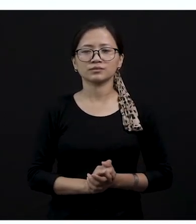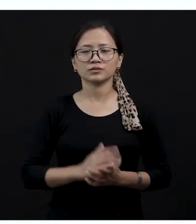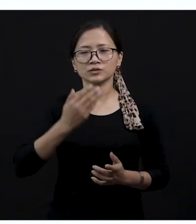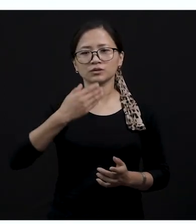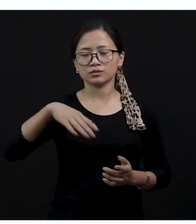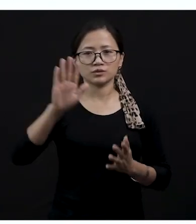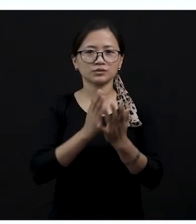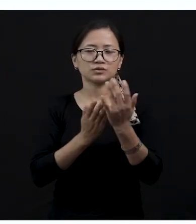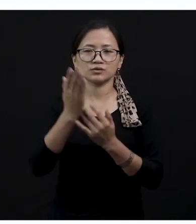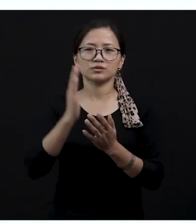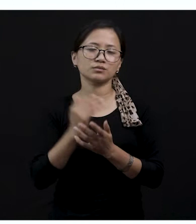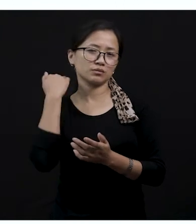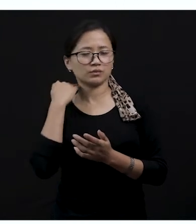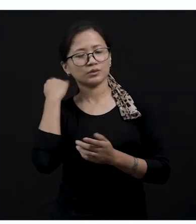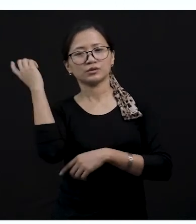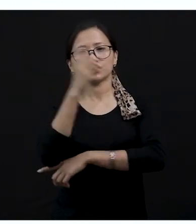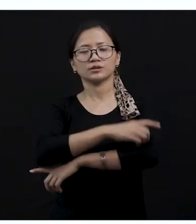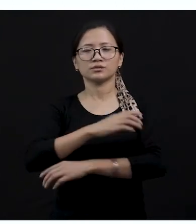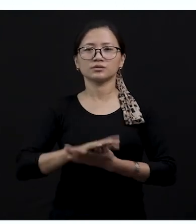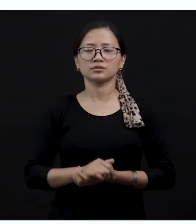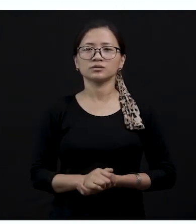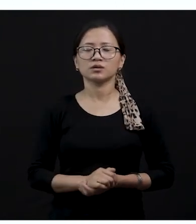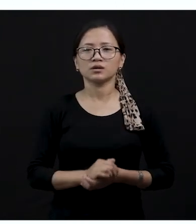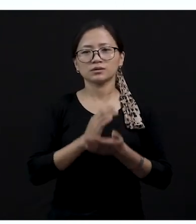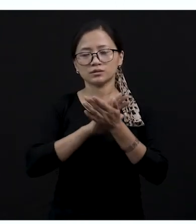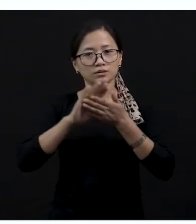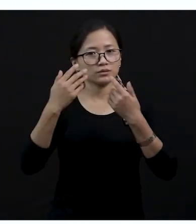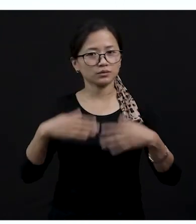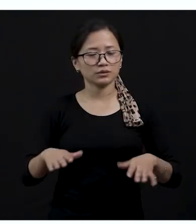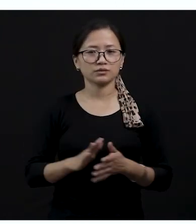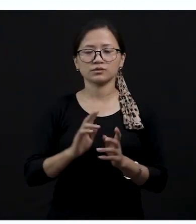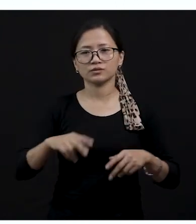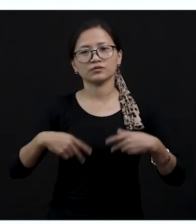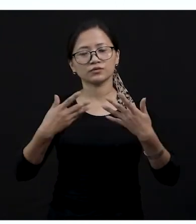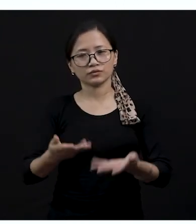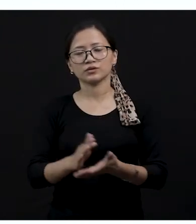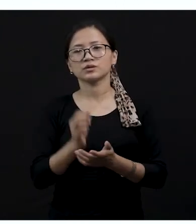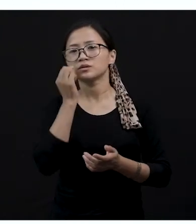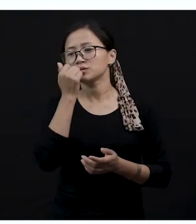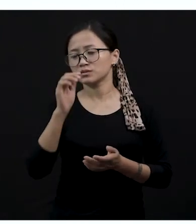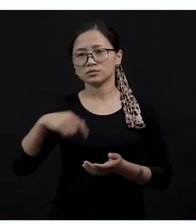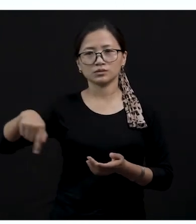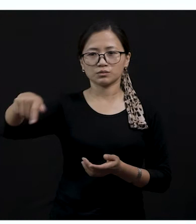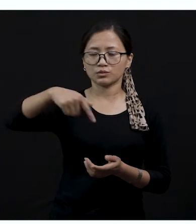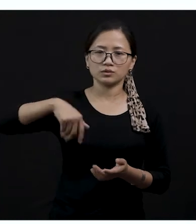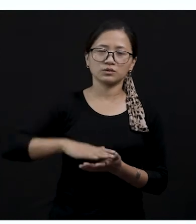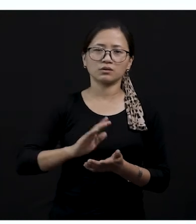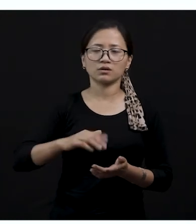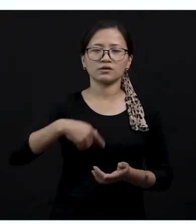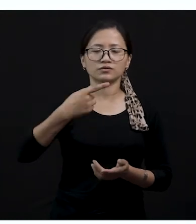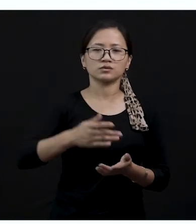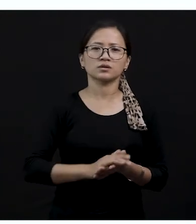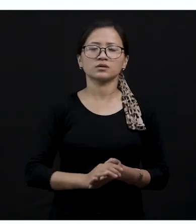were going through the boring day and their day was about to end, Daddy fell into the pond, and after